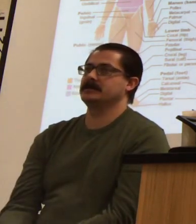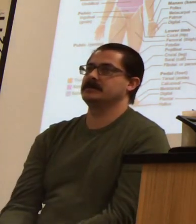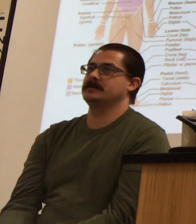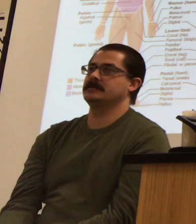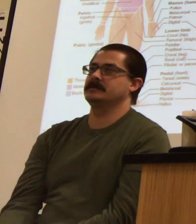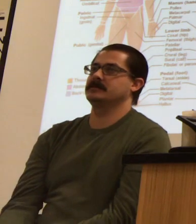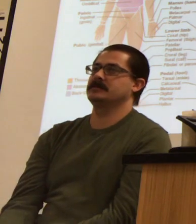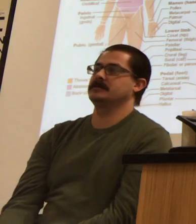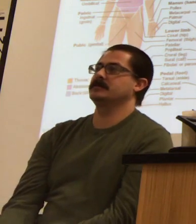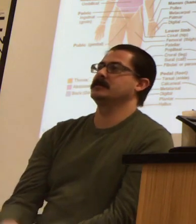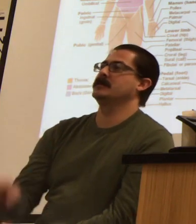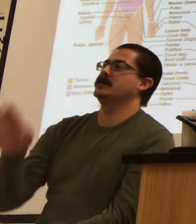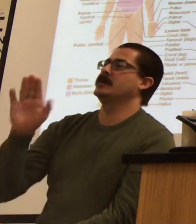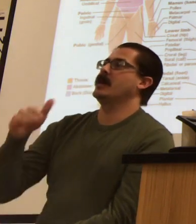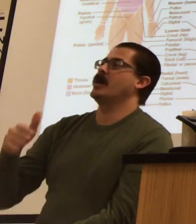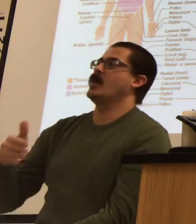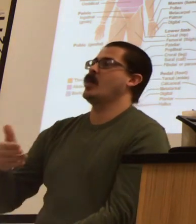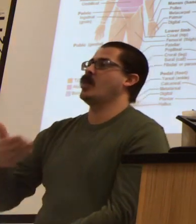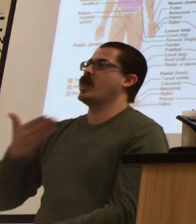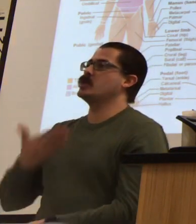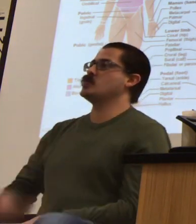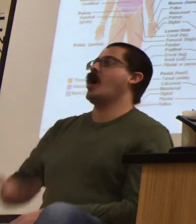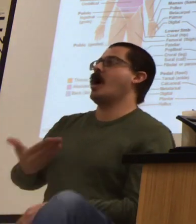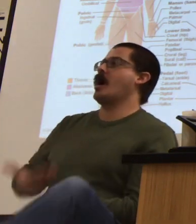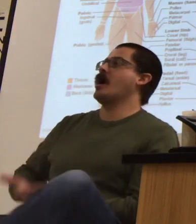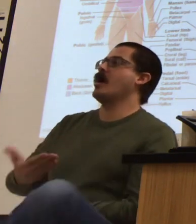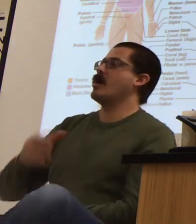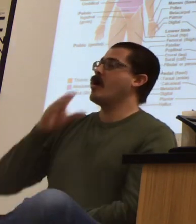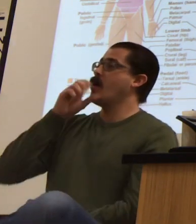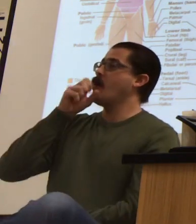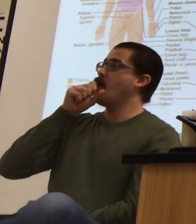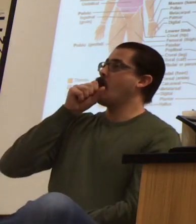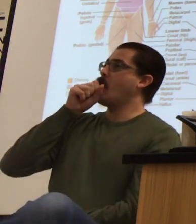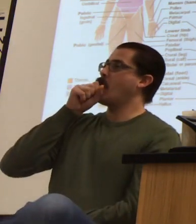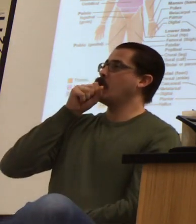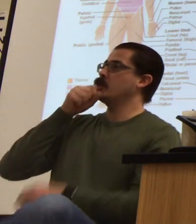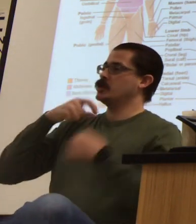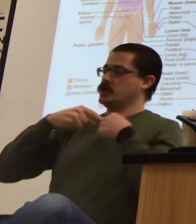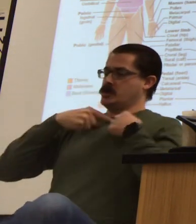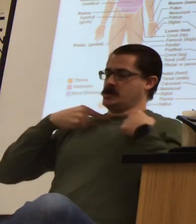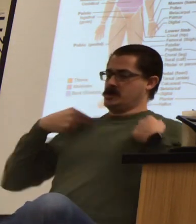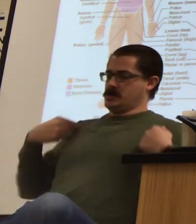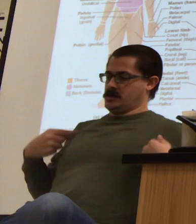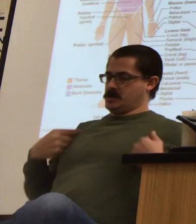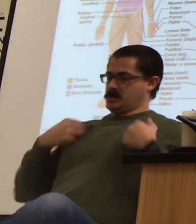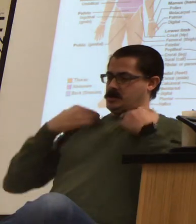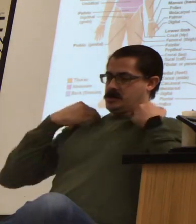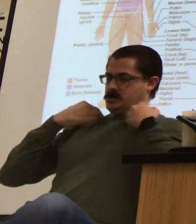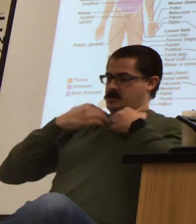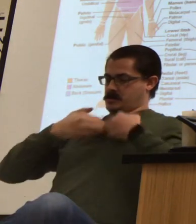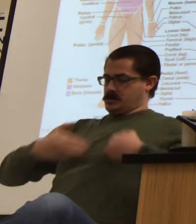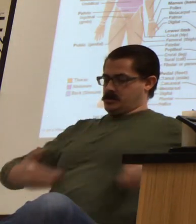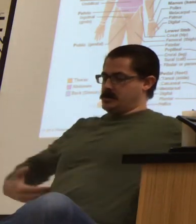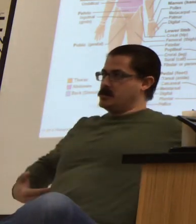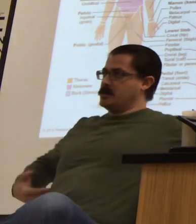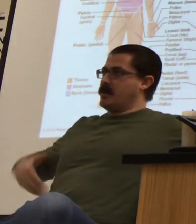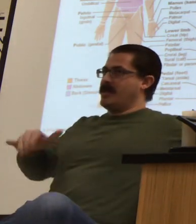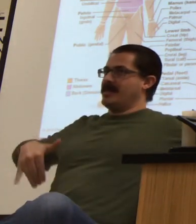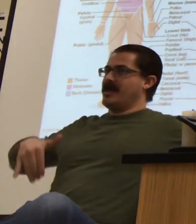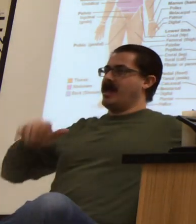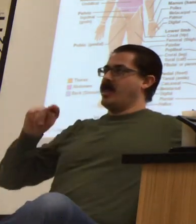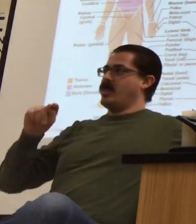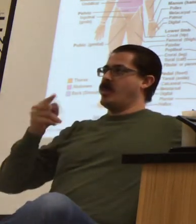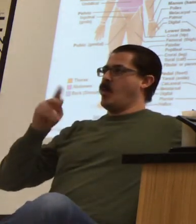Let's do some regions of the trunk. The orange thing colored there, that's the thoracic region, your chest.